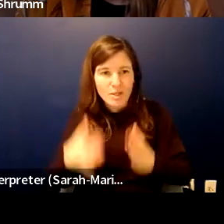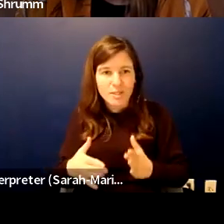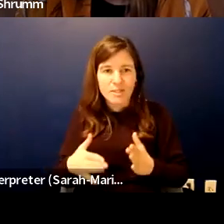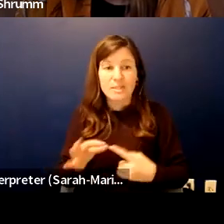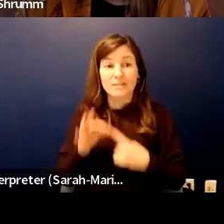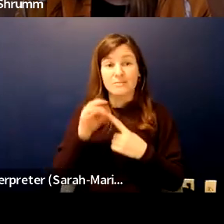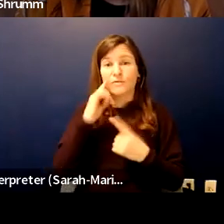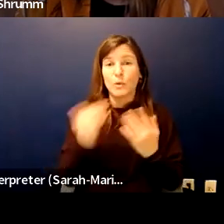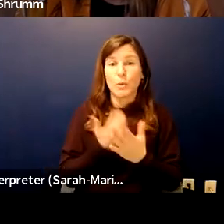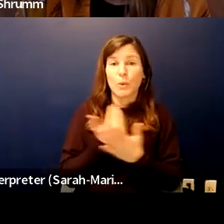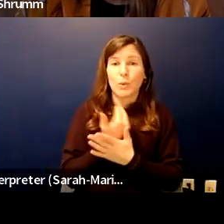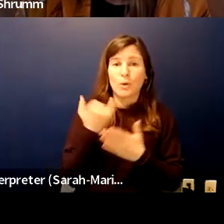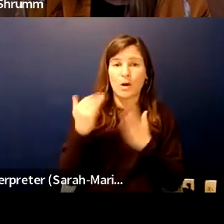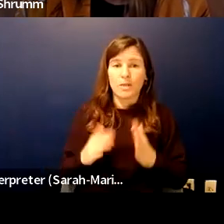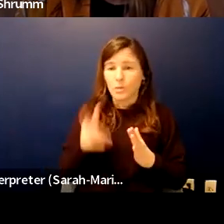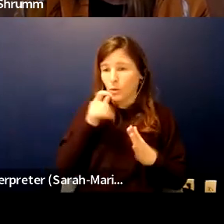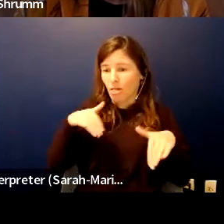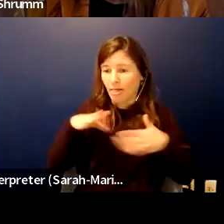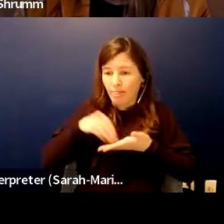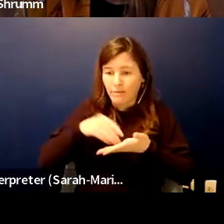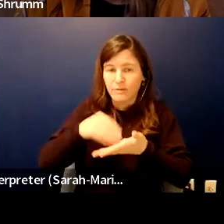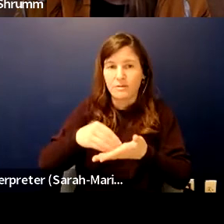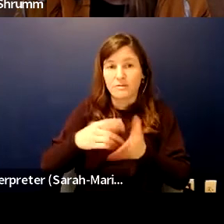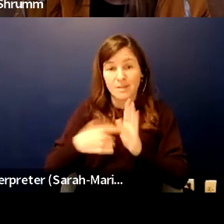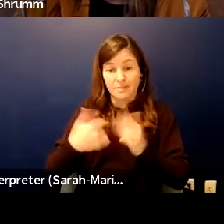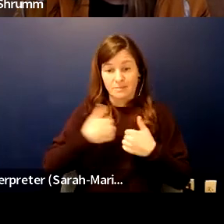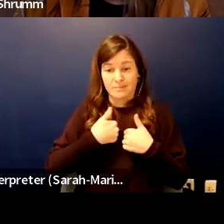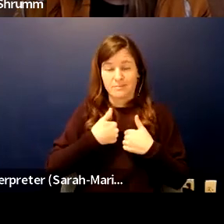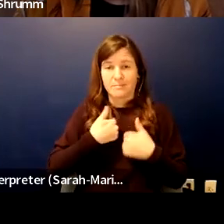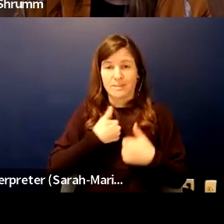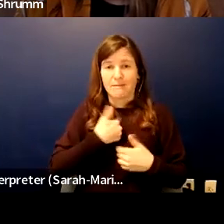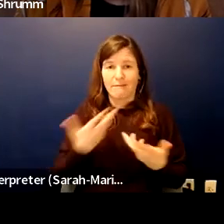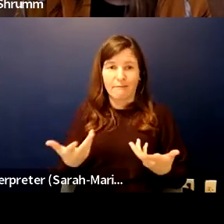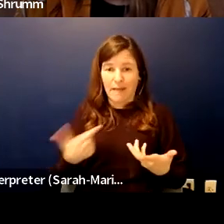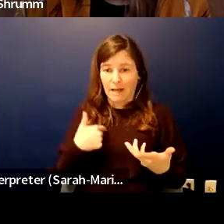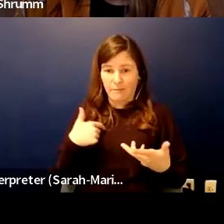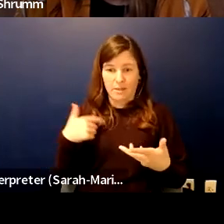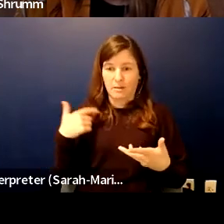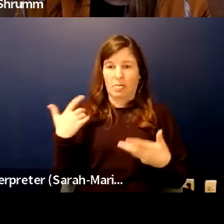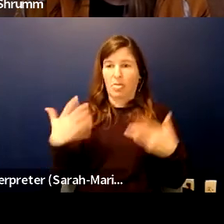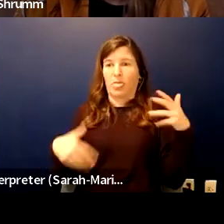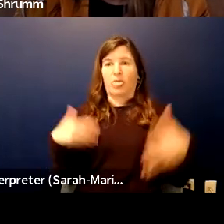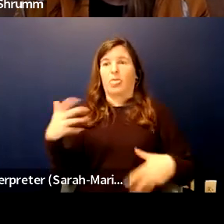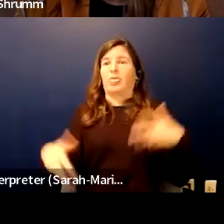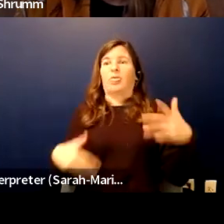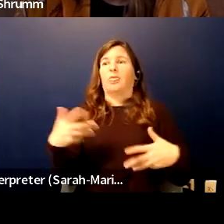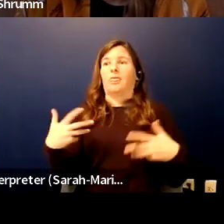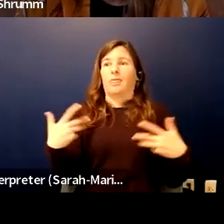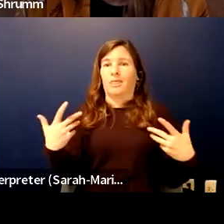coming artists such as myself, because I've kind of just been stumbling my way through all of my